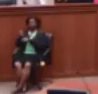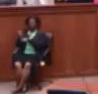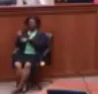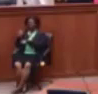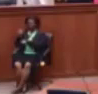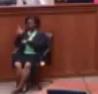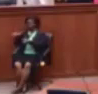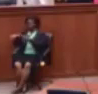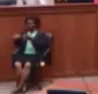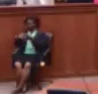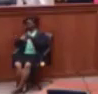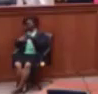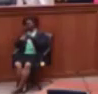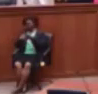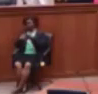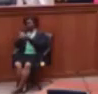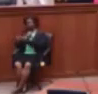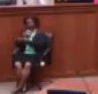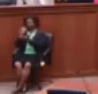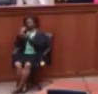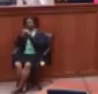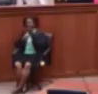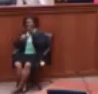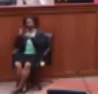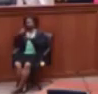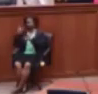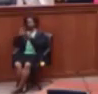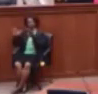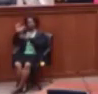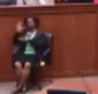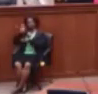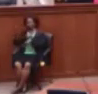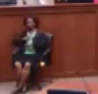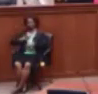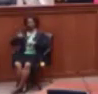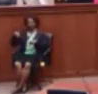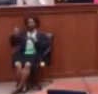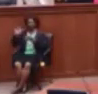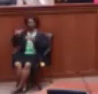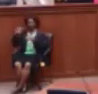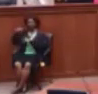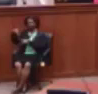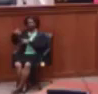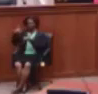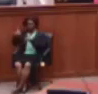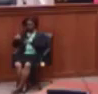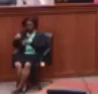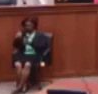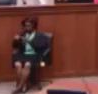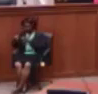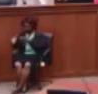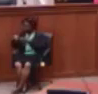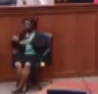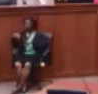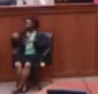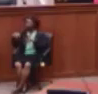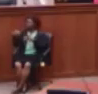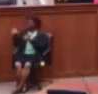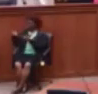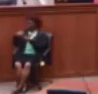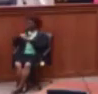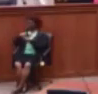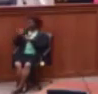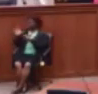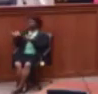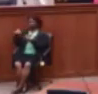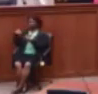a list from the College Board that tells us all of the advanced placement test results. In the department, we do a press release